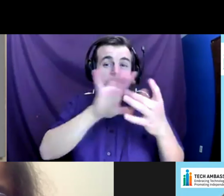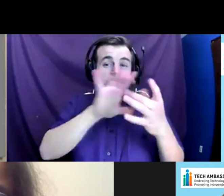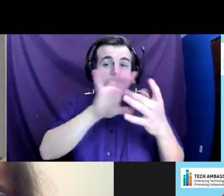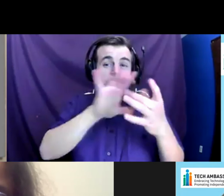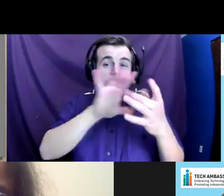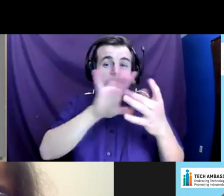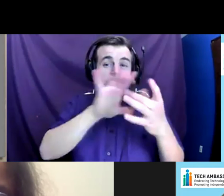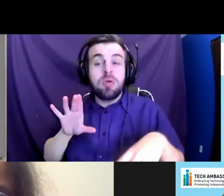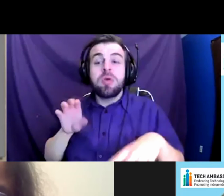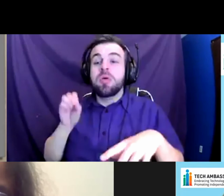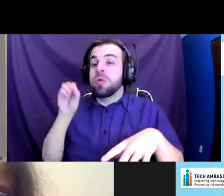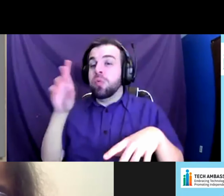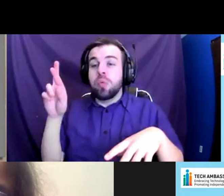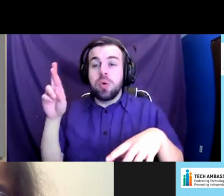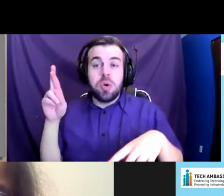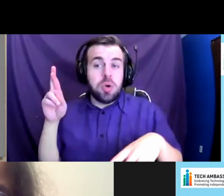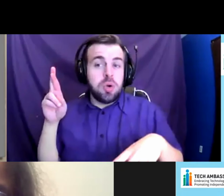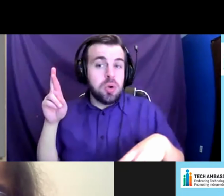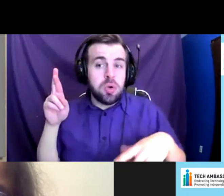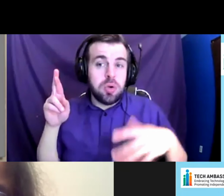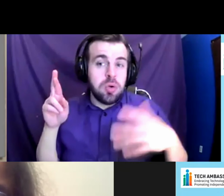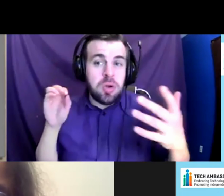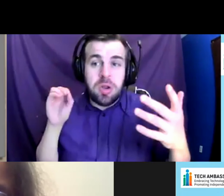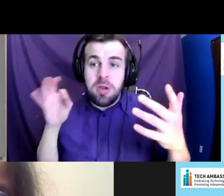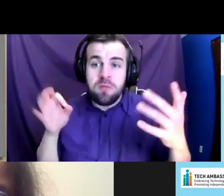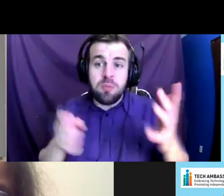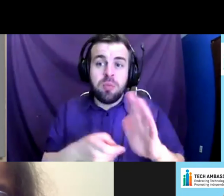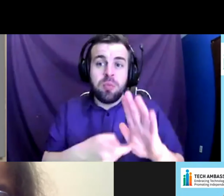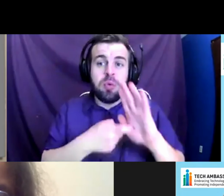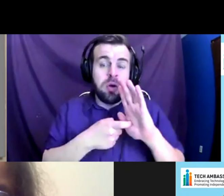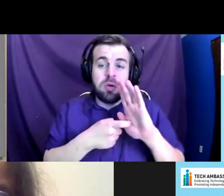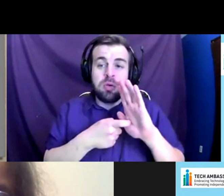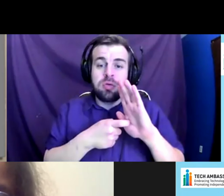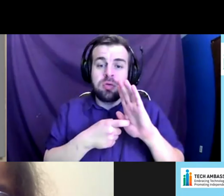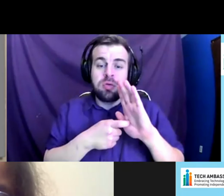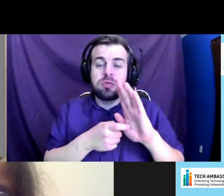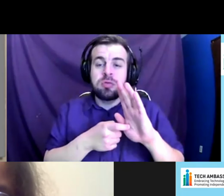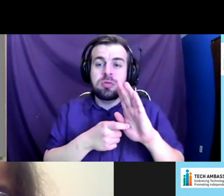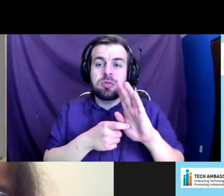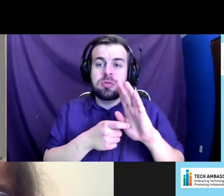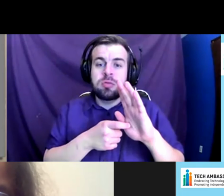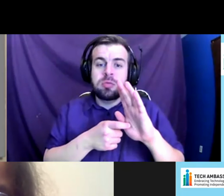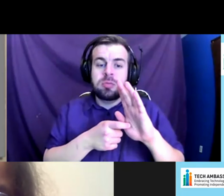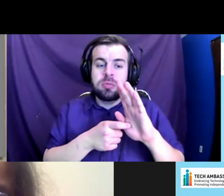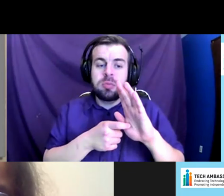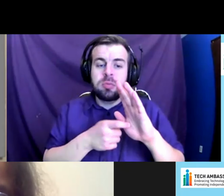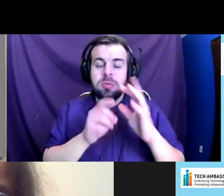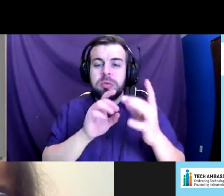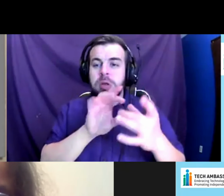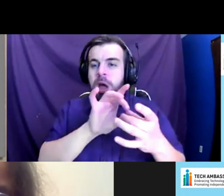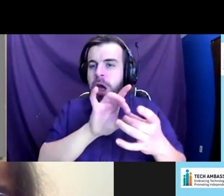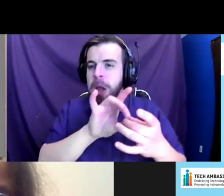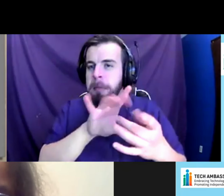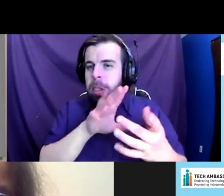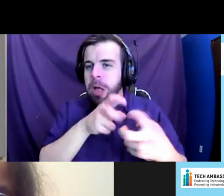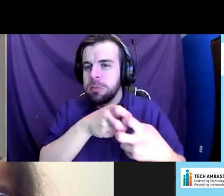just would need to be like unplugged to be able to